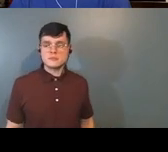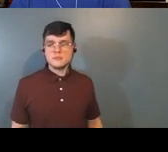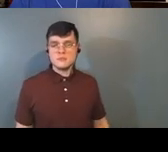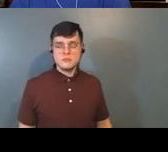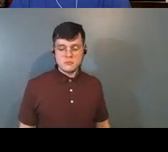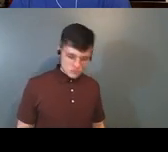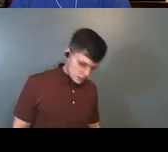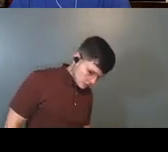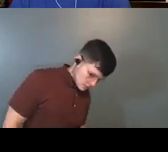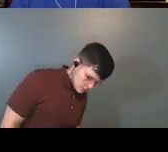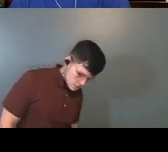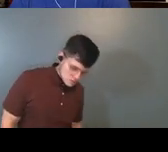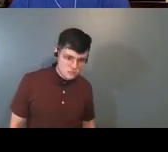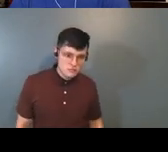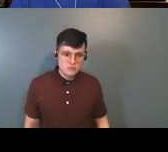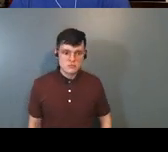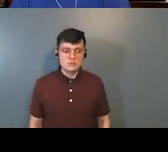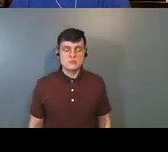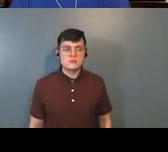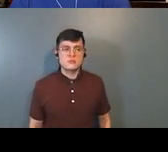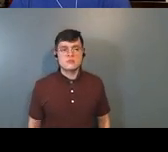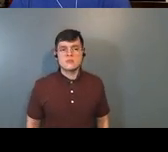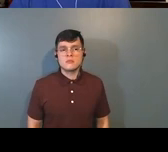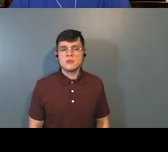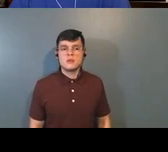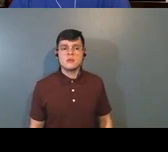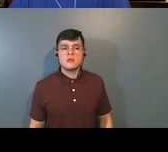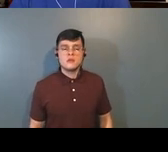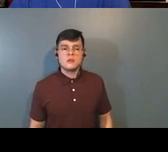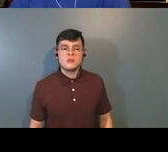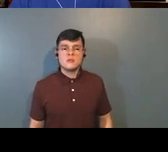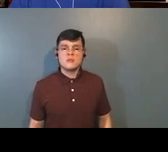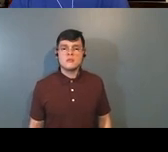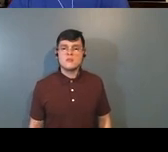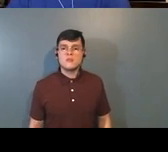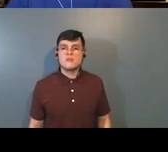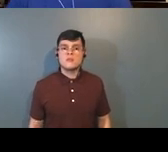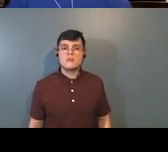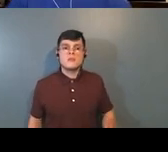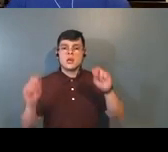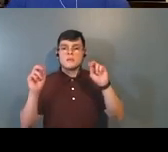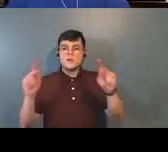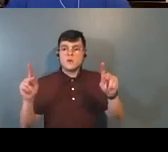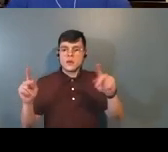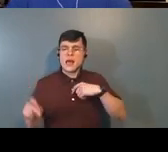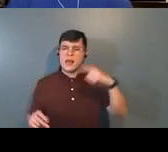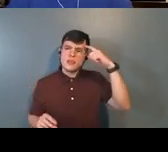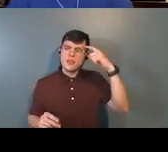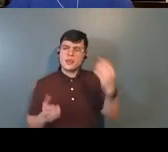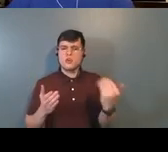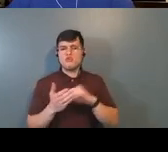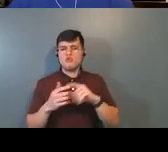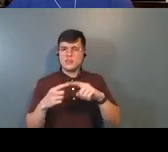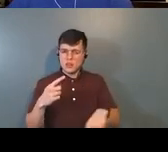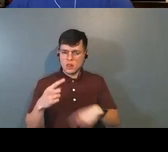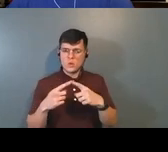Left parent, 11 right parent, checkbox not checked. Cars, demo, vertical, bar, facet, WP. Okay, I think it reloaded. Visited